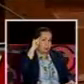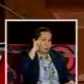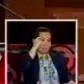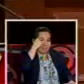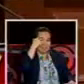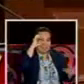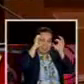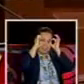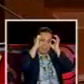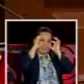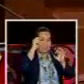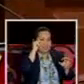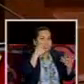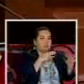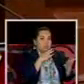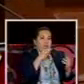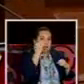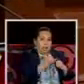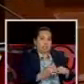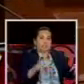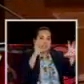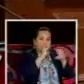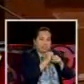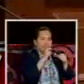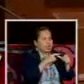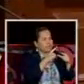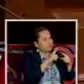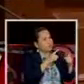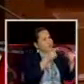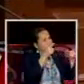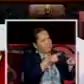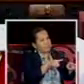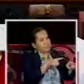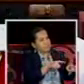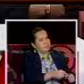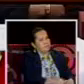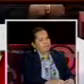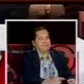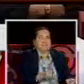si Congressman Neil Tupas, ano po ang nangyari doon po sa caucus?